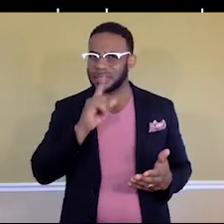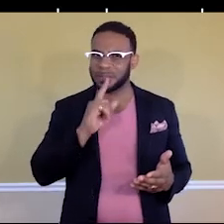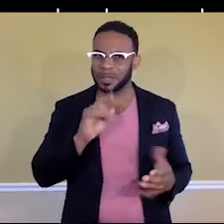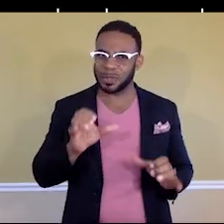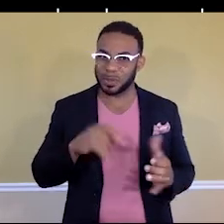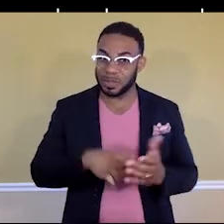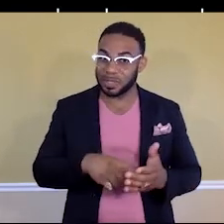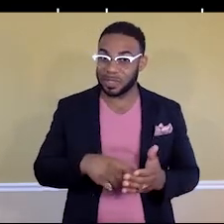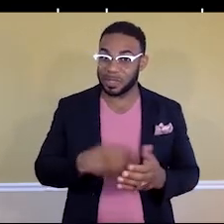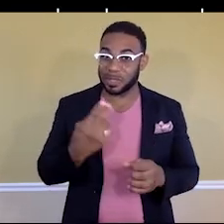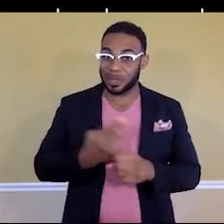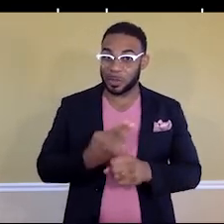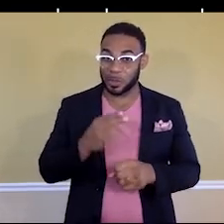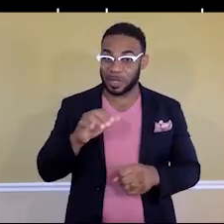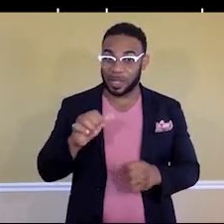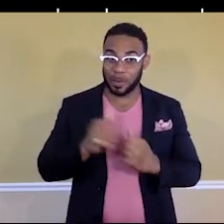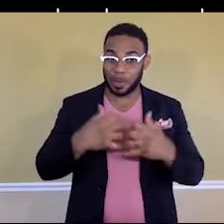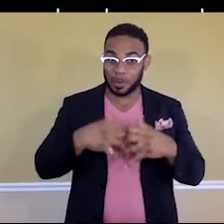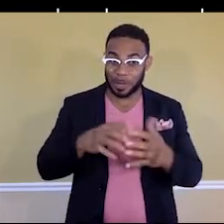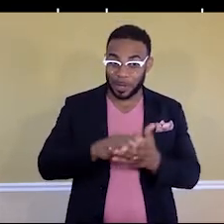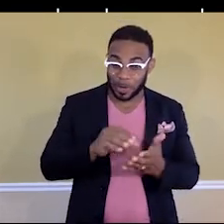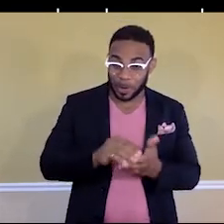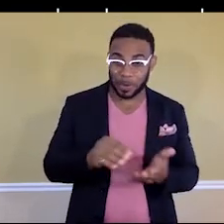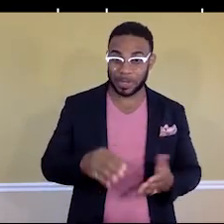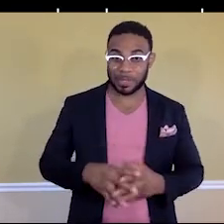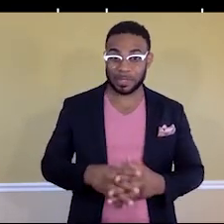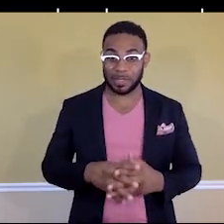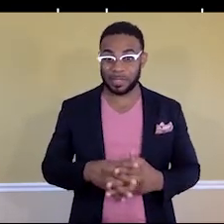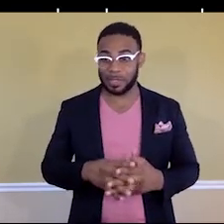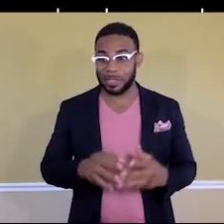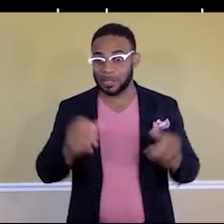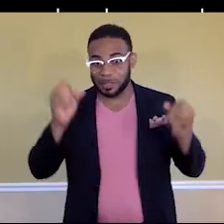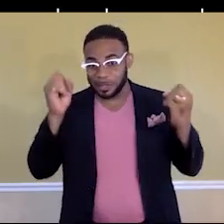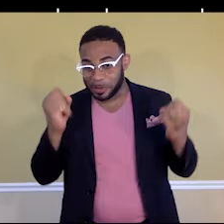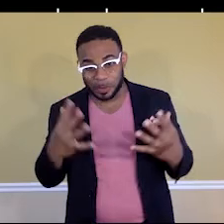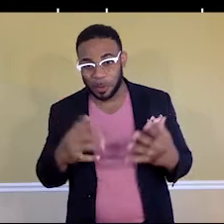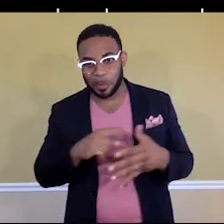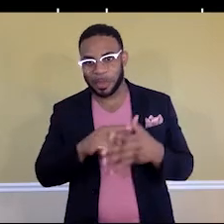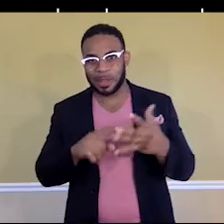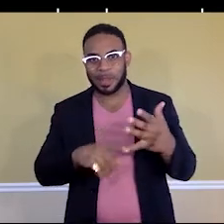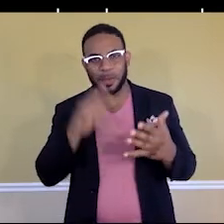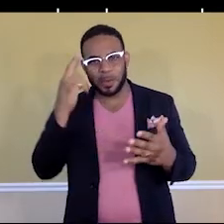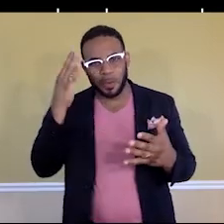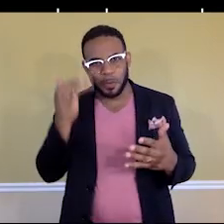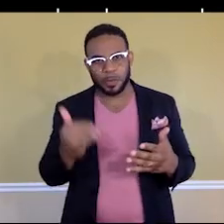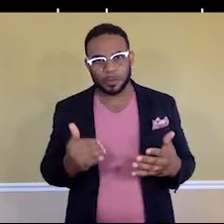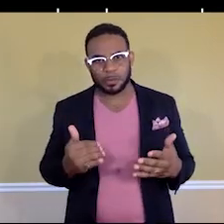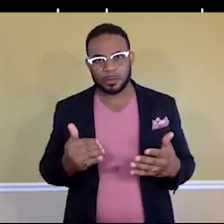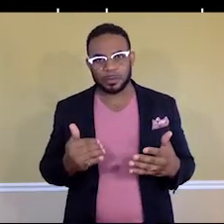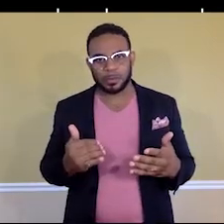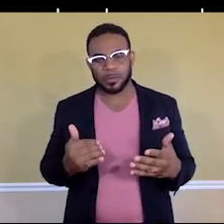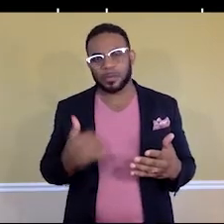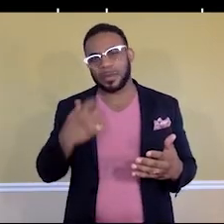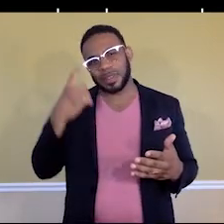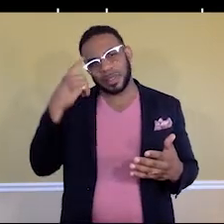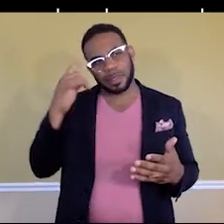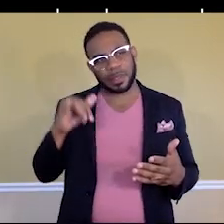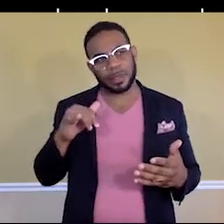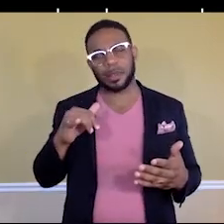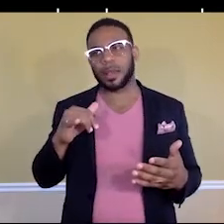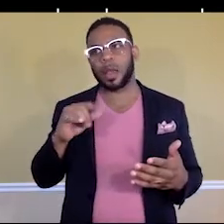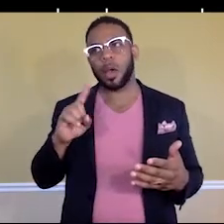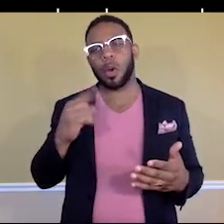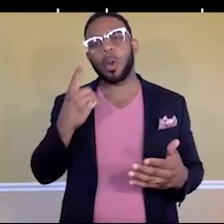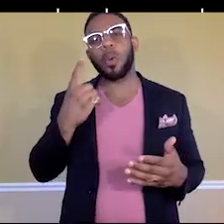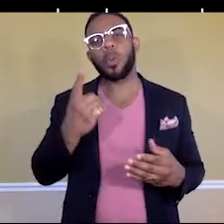be doing this use case with machine learning. There are so many reasons why, and I think